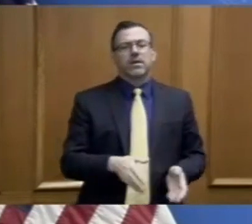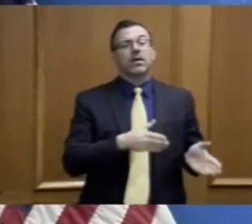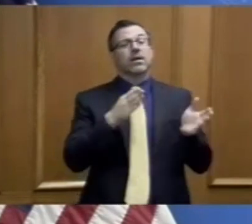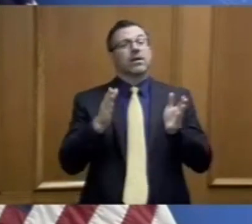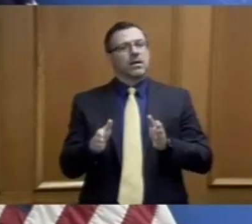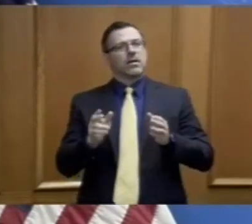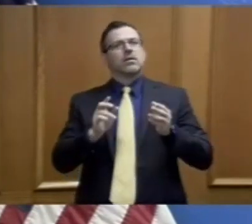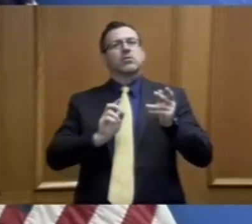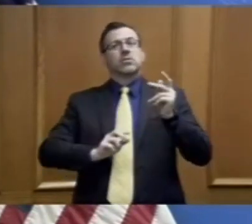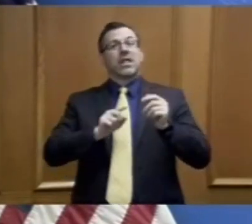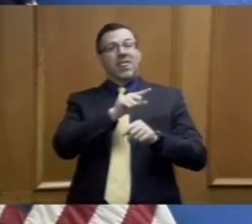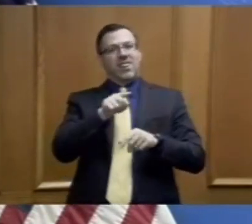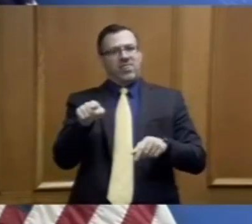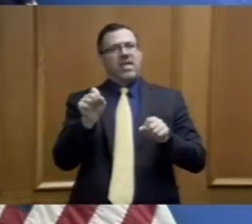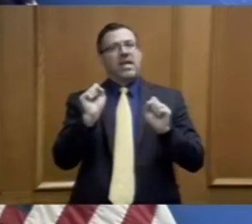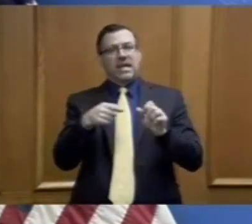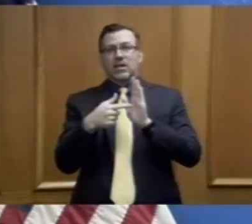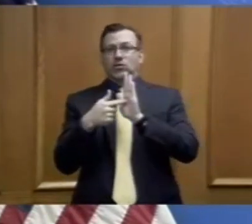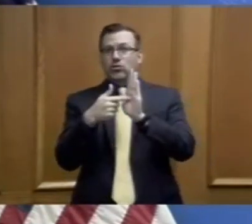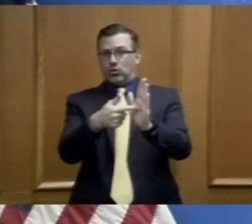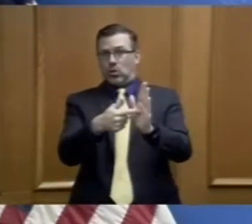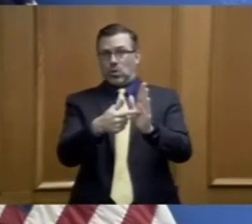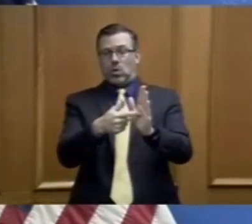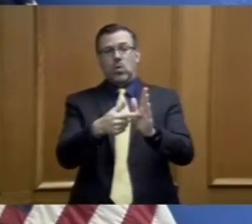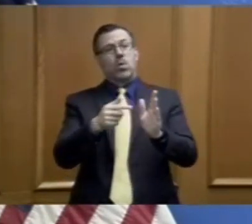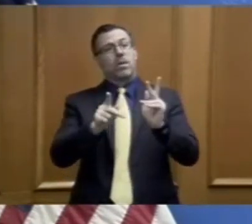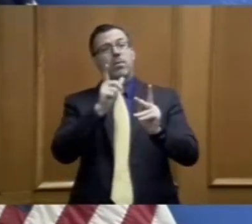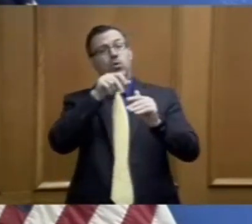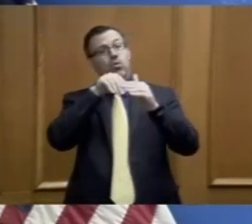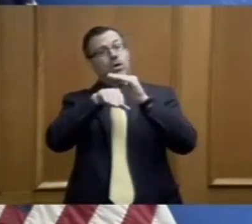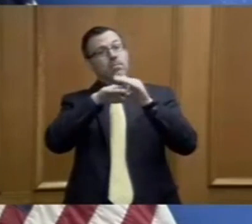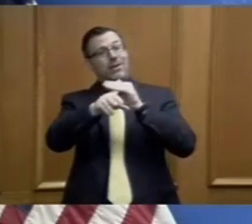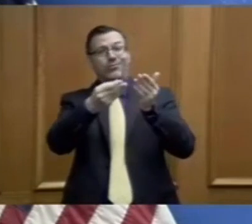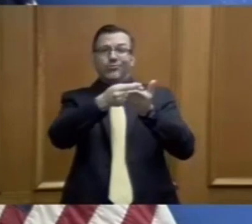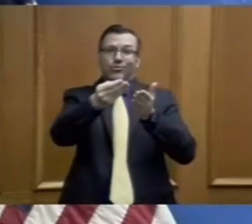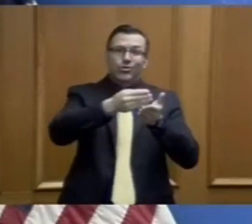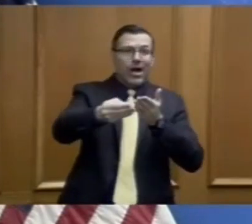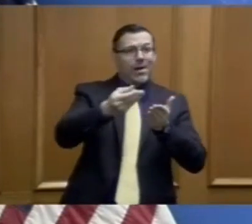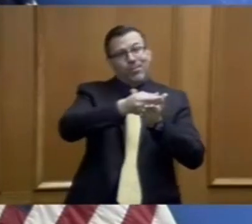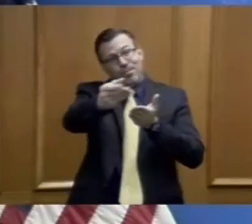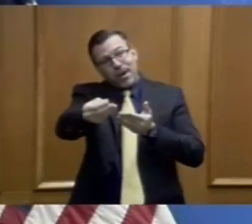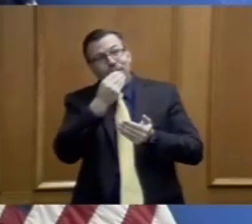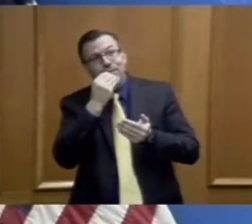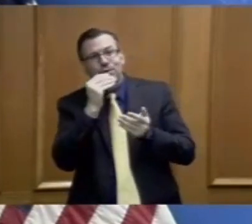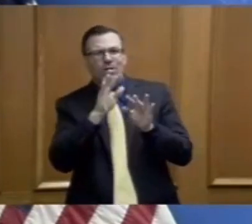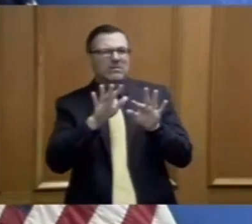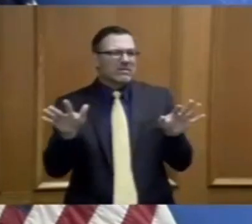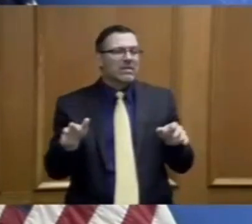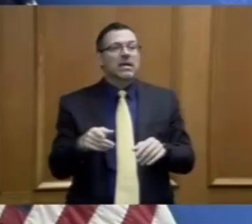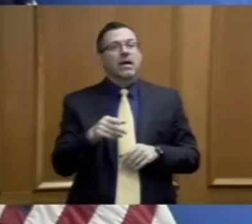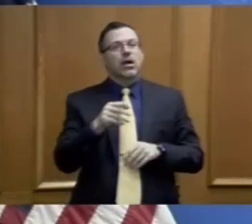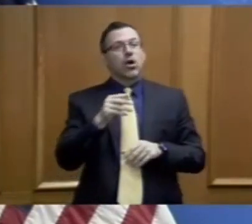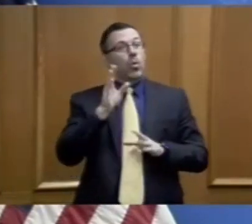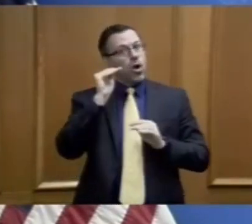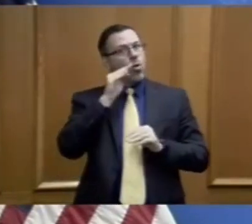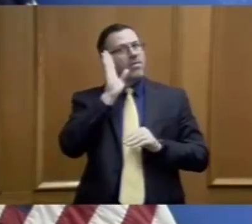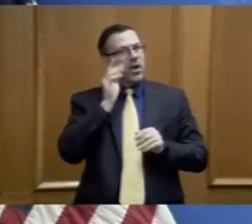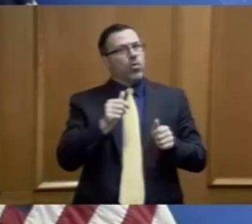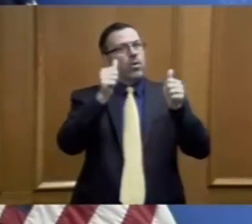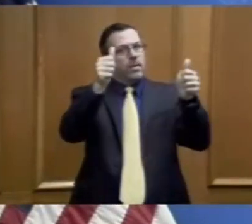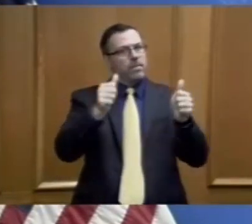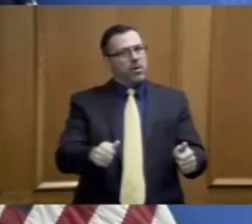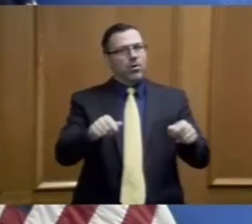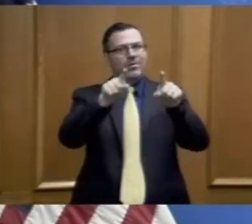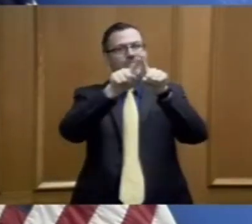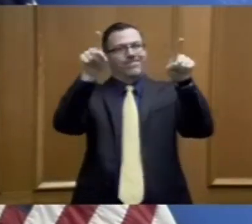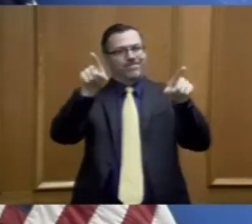Pledge not only for their workers, but also for consumers. And we think that they are committed to providing